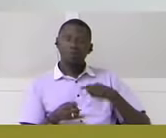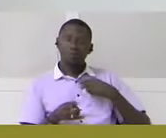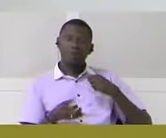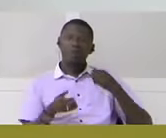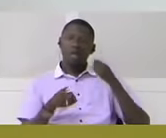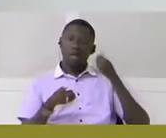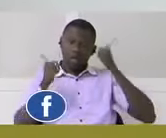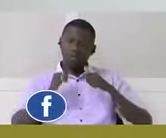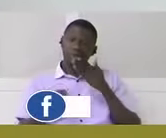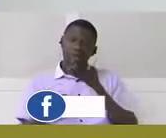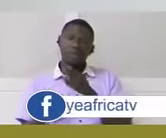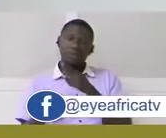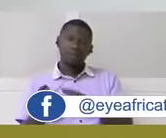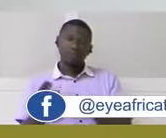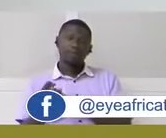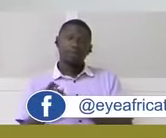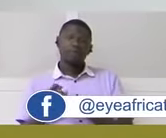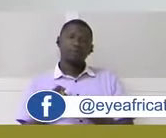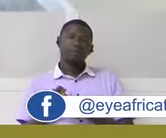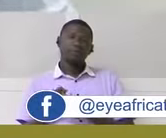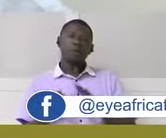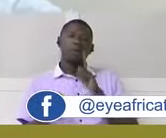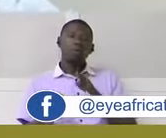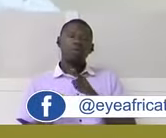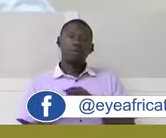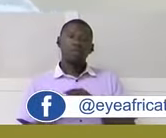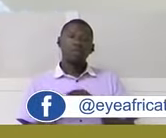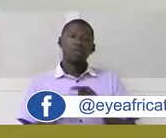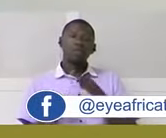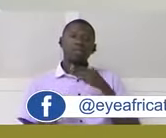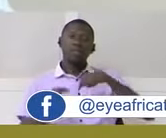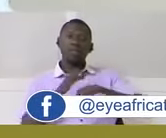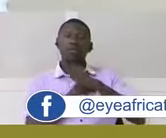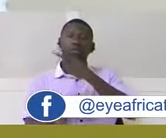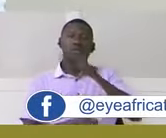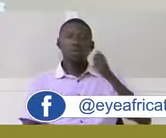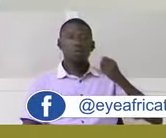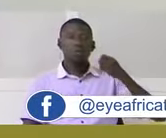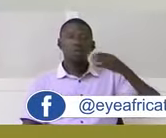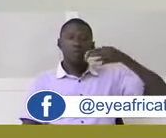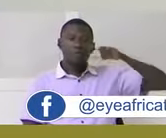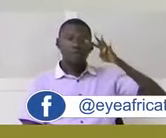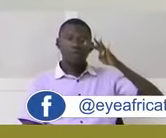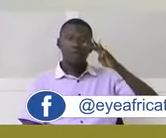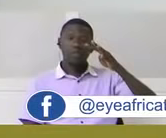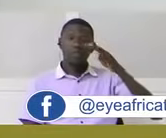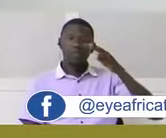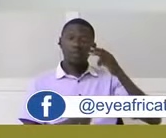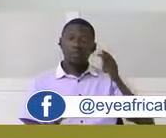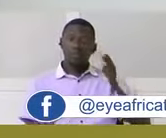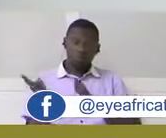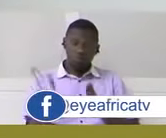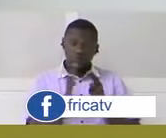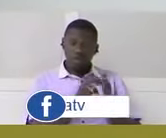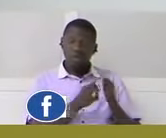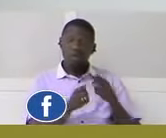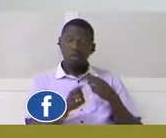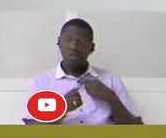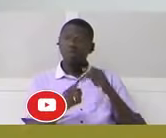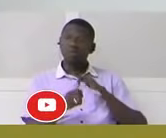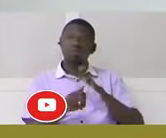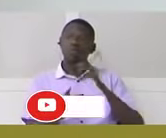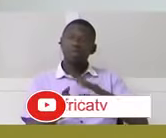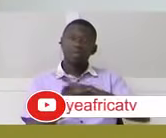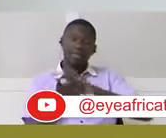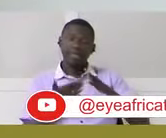of 2014 december was not clearly spelled 2014 coup d'état ñi mu couleur bi anoko man senegal folo we want to know